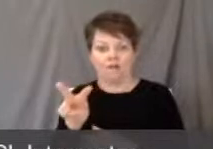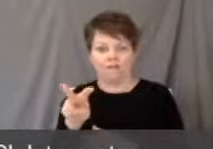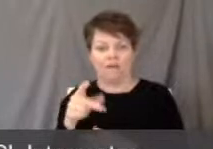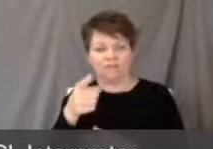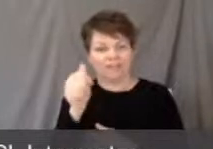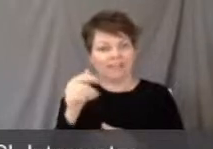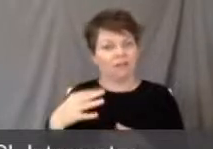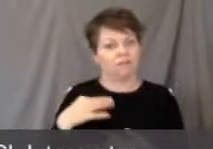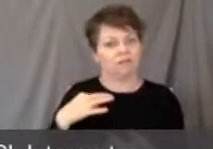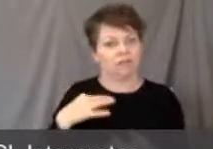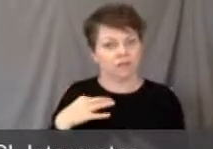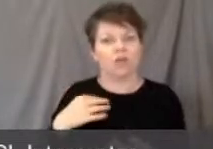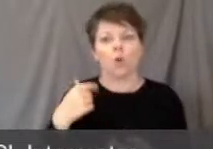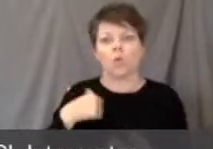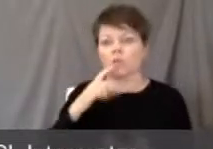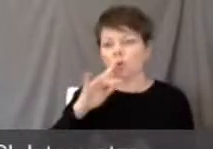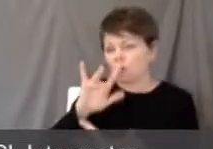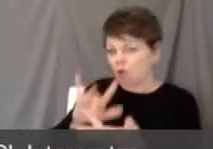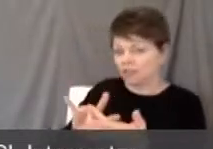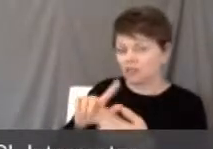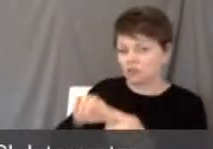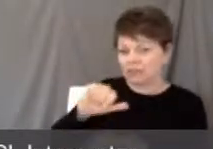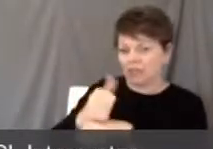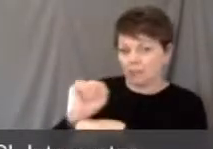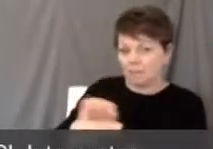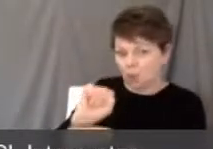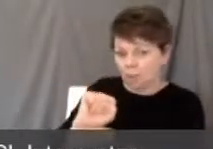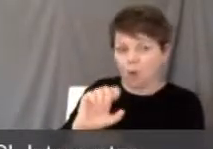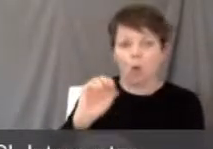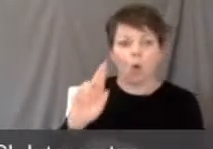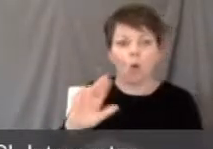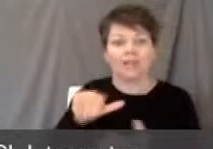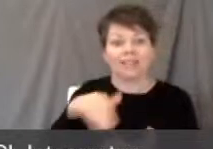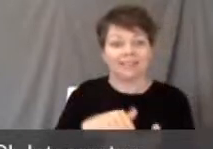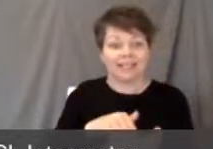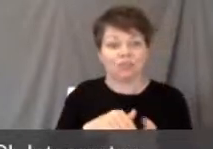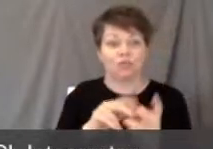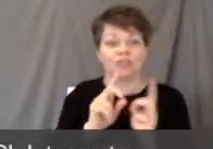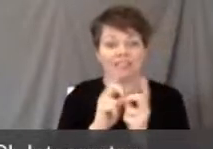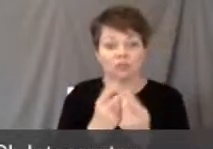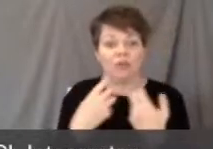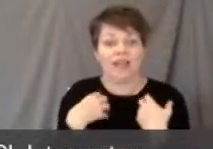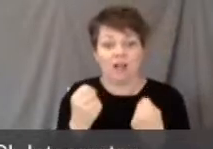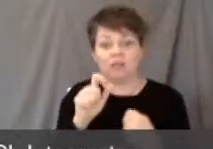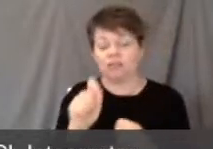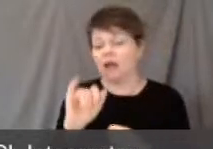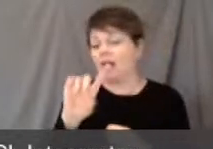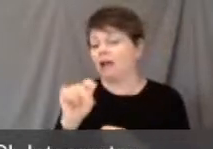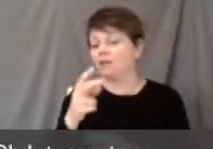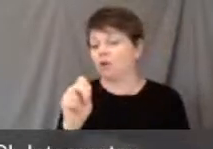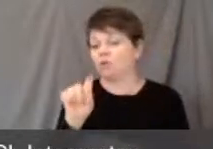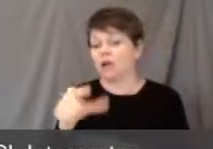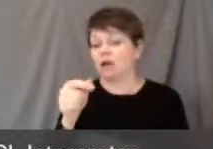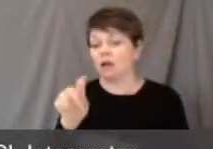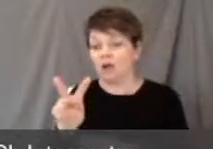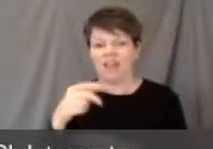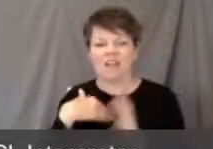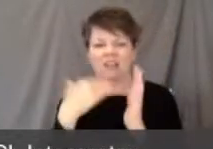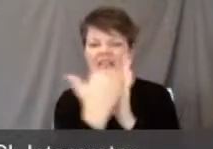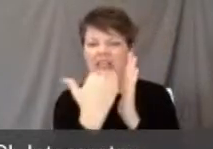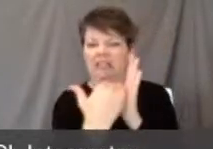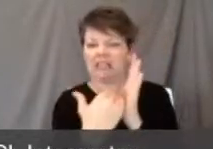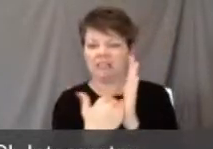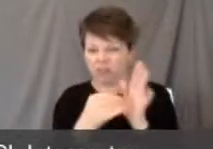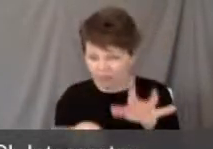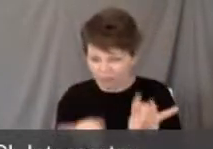set up an appointment. You can go to our website at centraldistricthealth.idaho.gov. We have a list of providers of where you can find that,